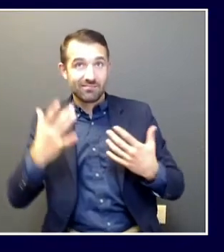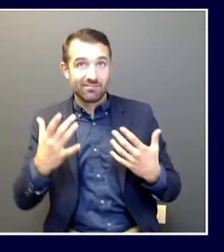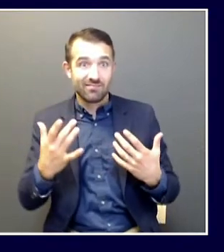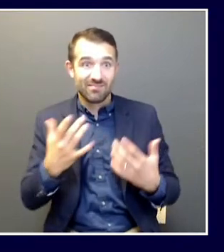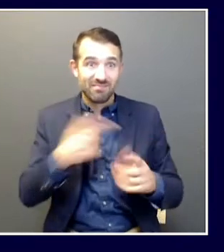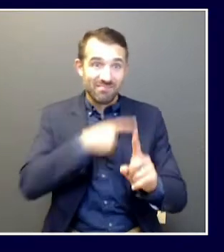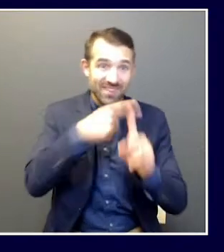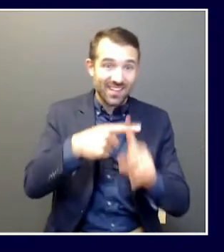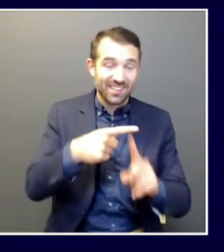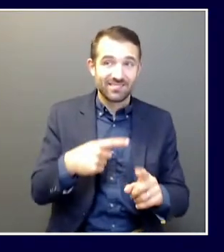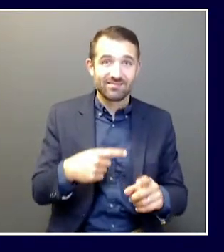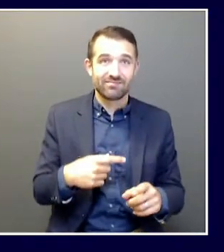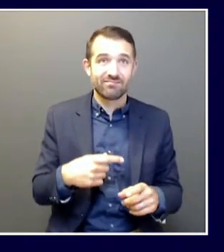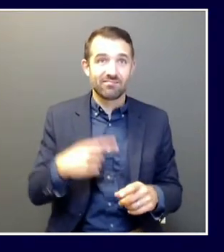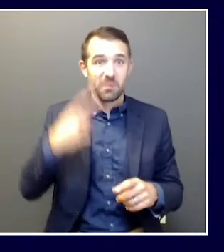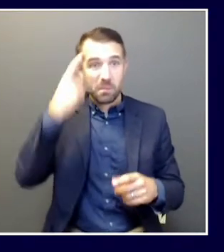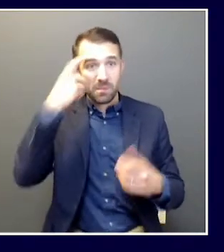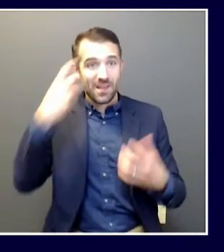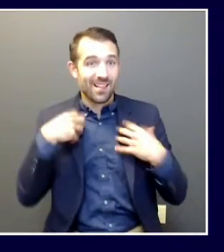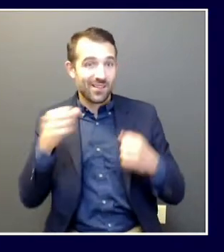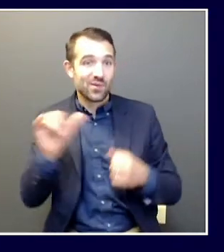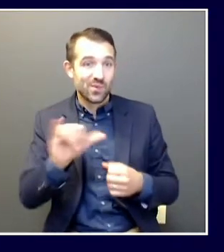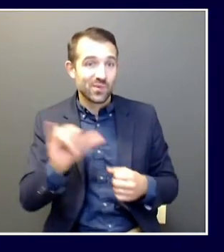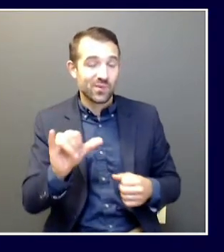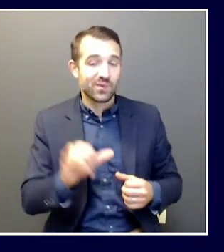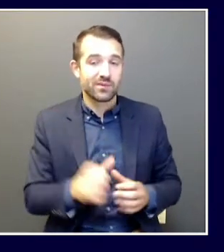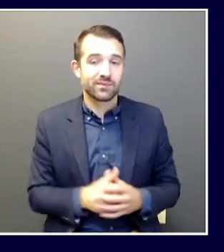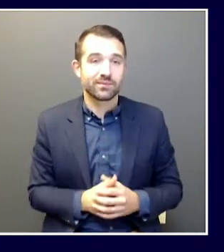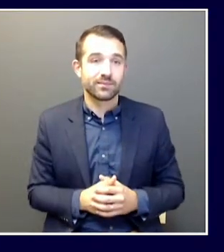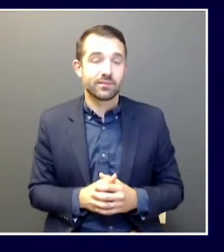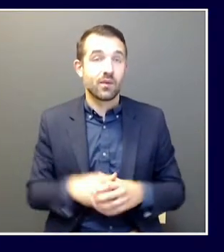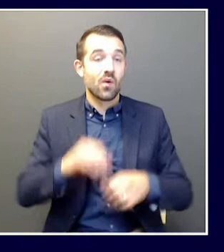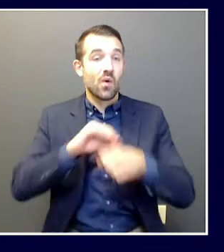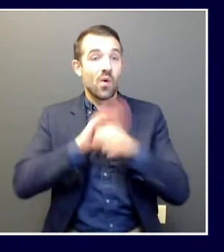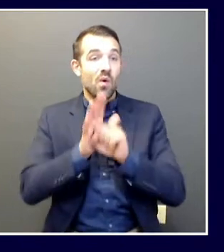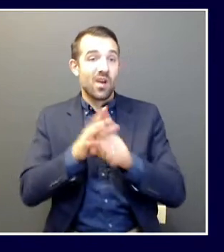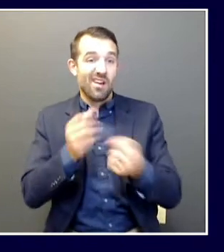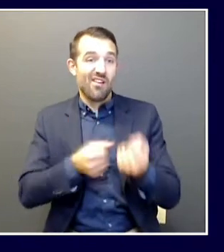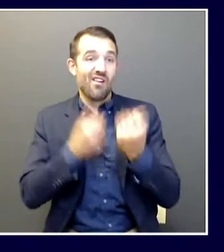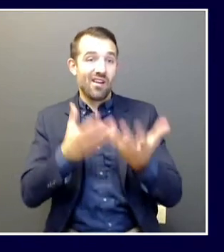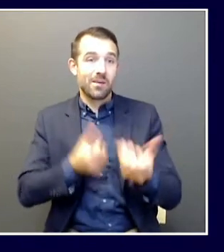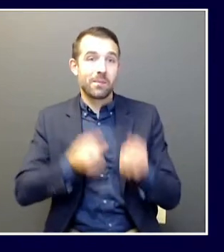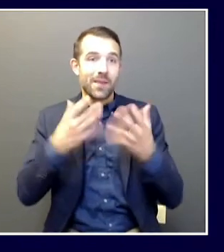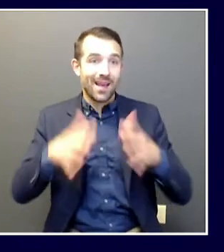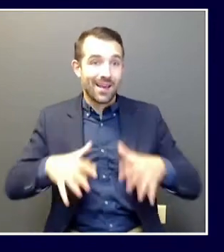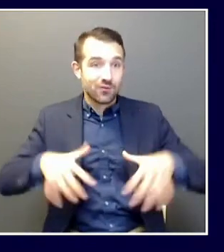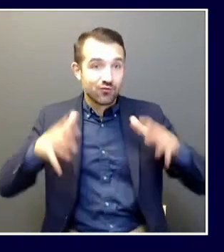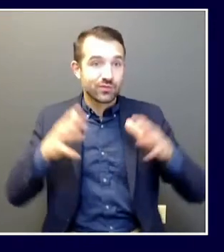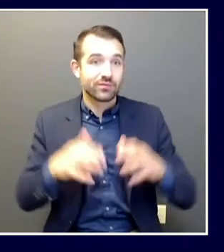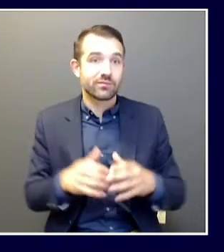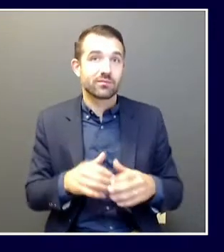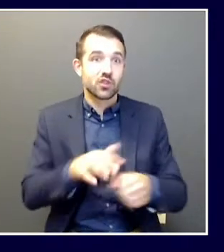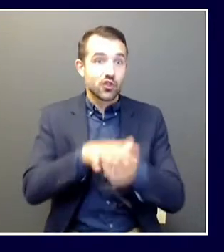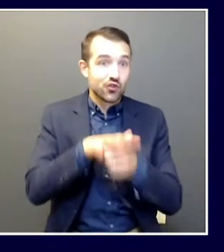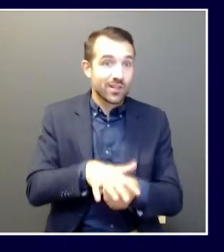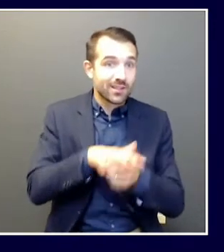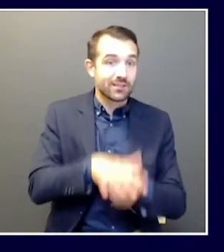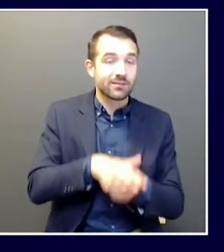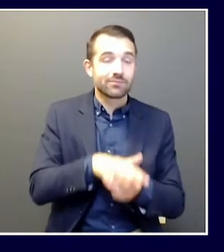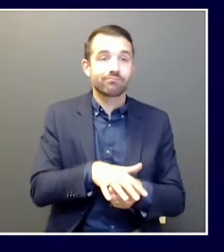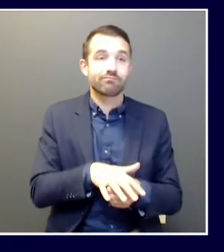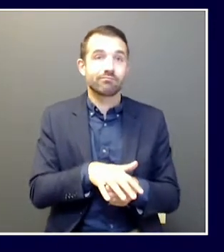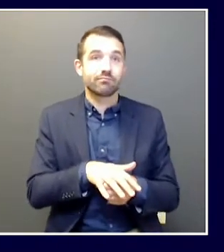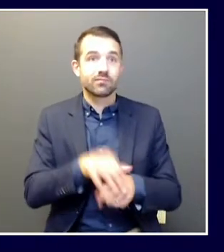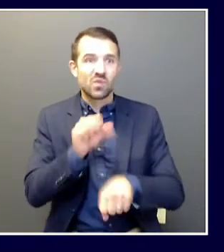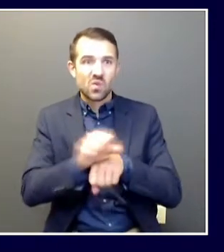health. This pandemic has caused anxiety, stress related to getting the disease, work changes,